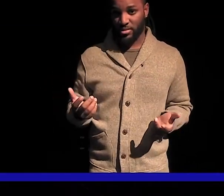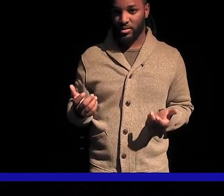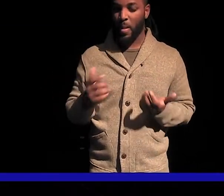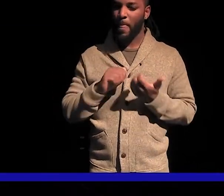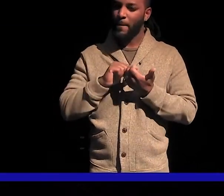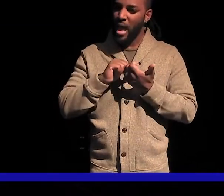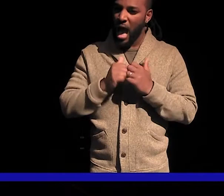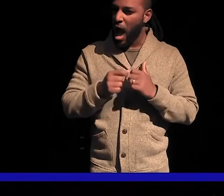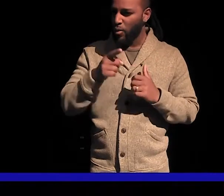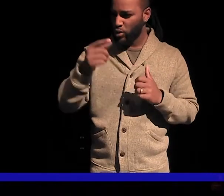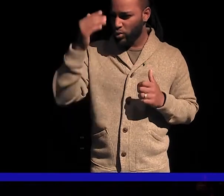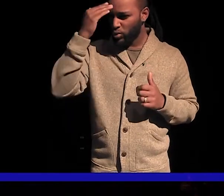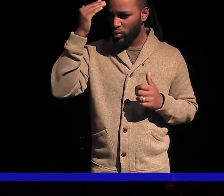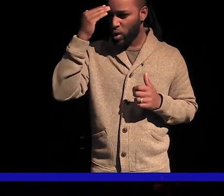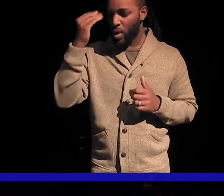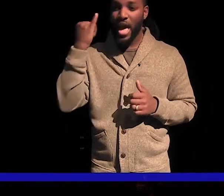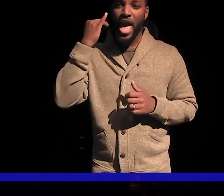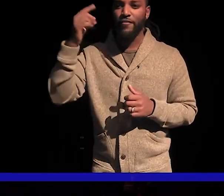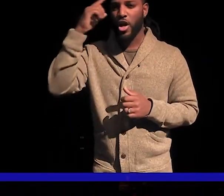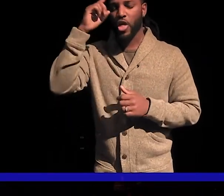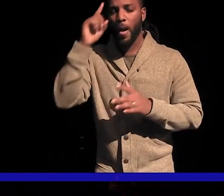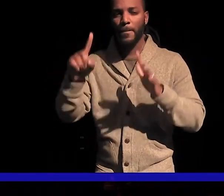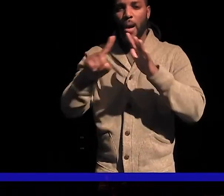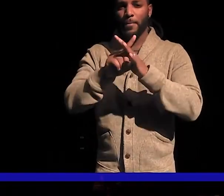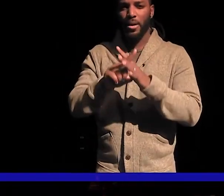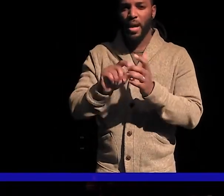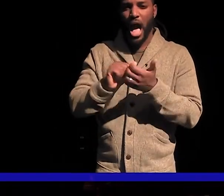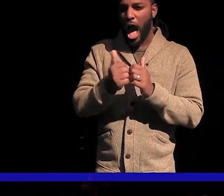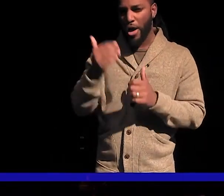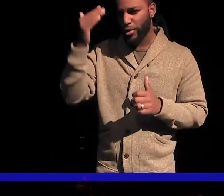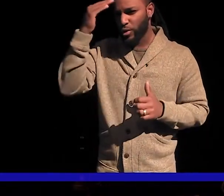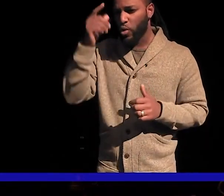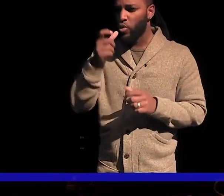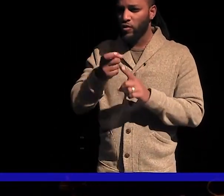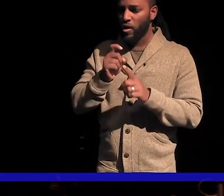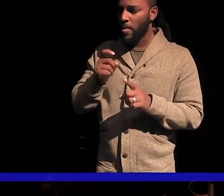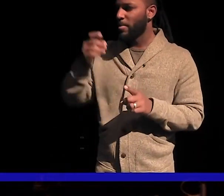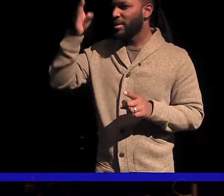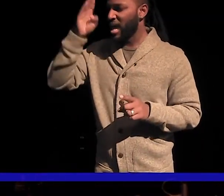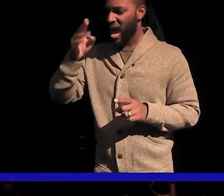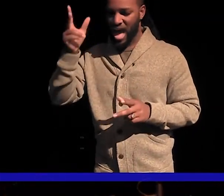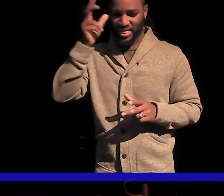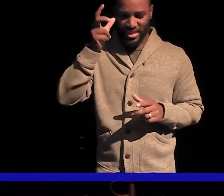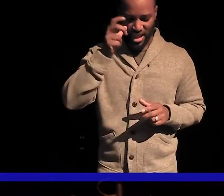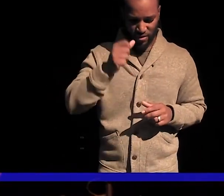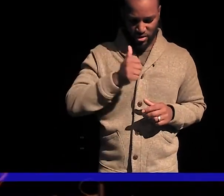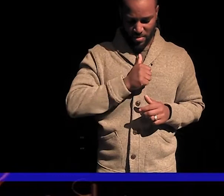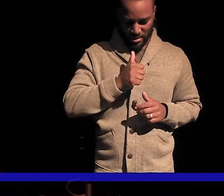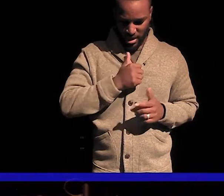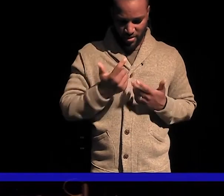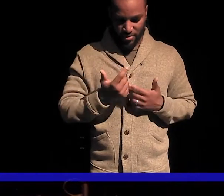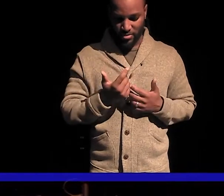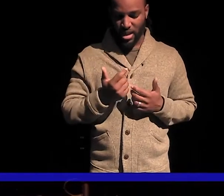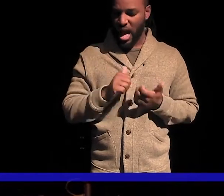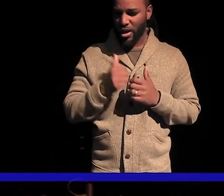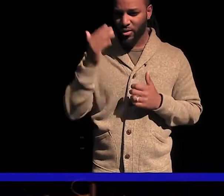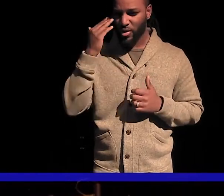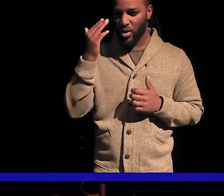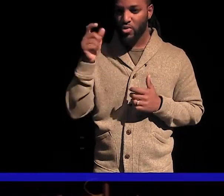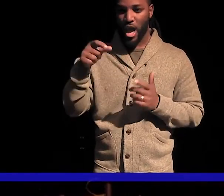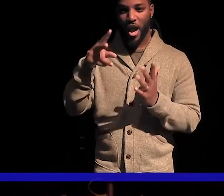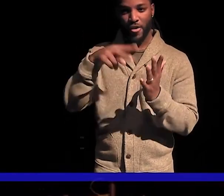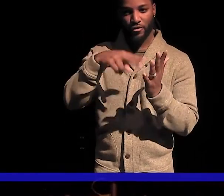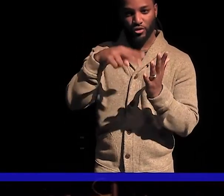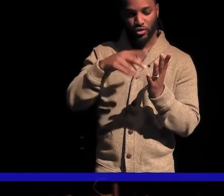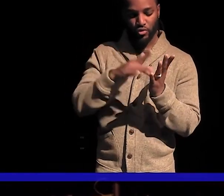How will you know? How will you discern? By knowing the word of God. The Bible tells us clearly that you know, the grass